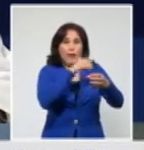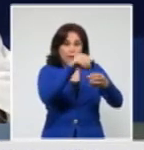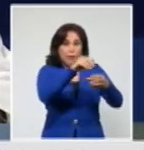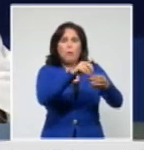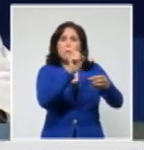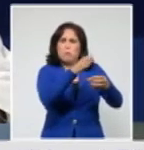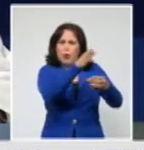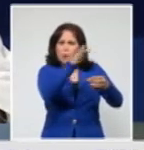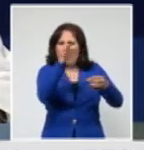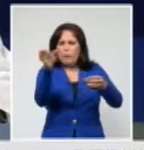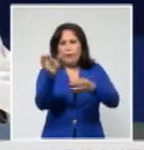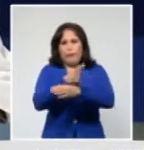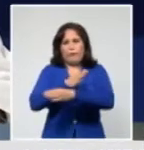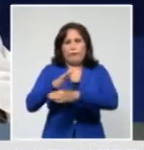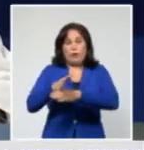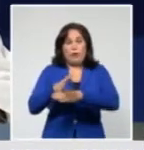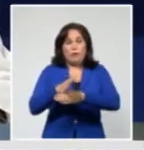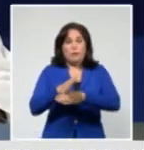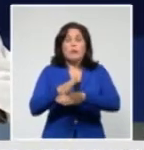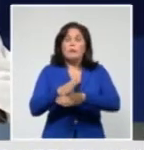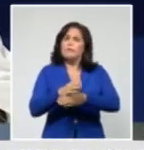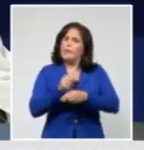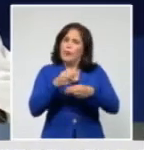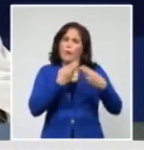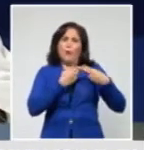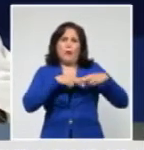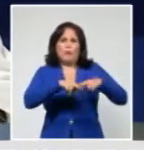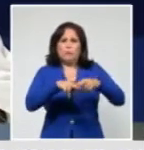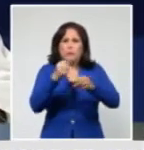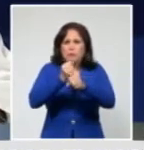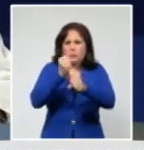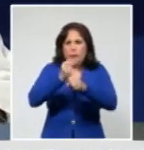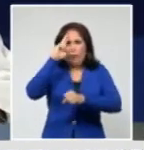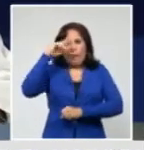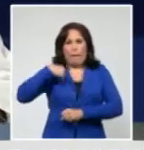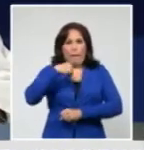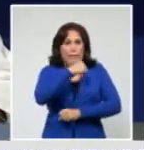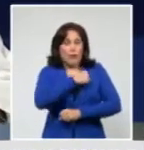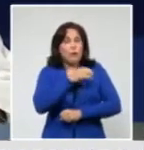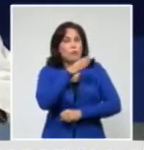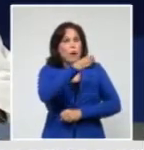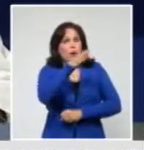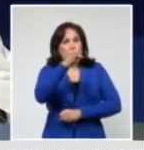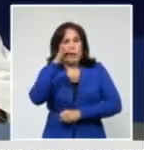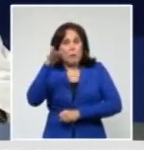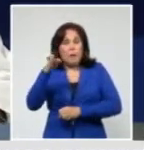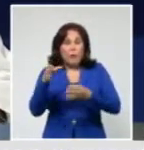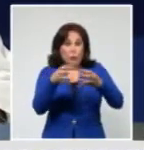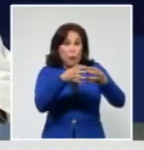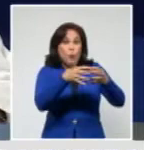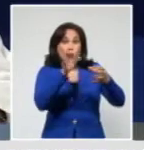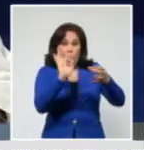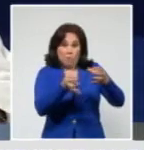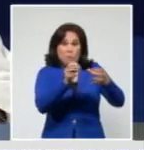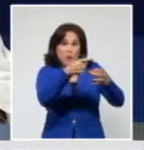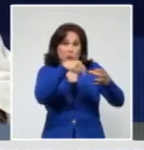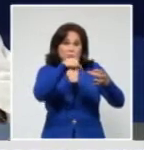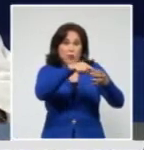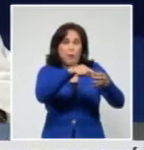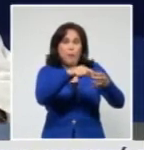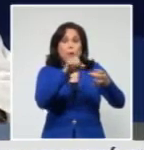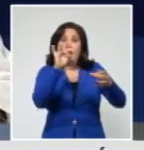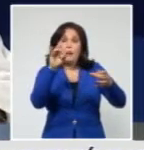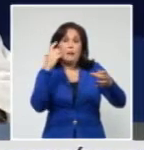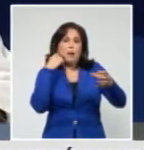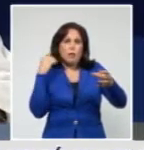countries. Often, these medical professionals return life and health to populations that have been affected